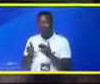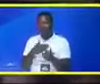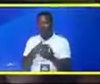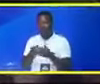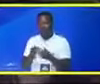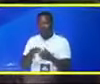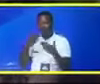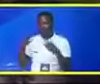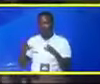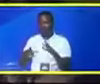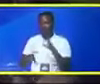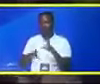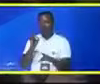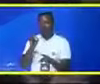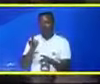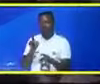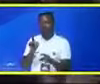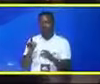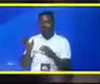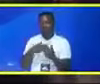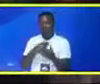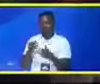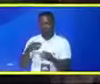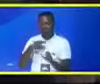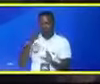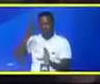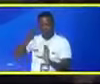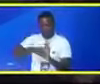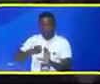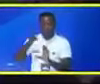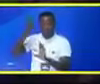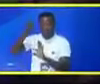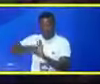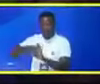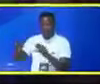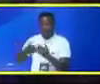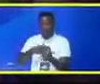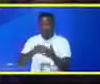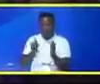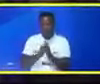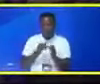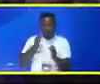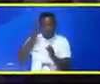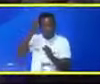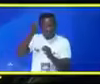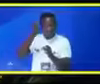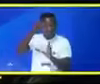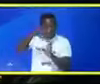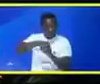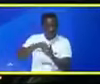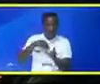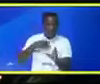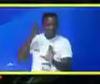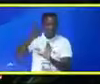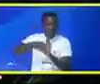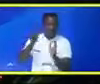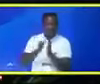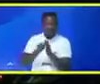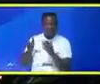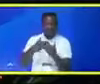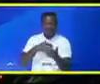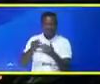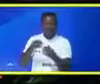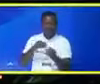in the spirit. I must participate over anything that my destiny is involved with. Nobody will meet and